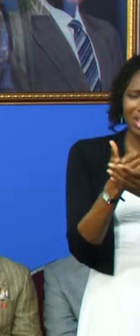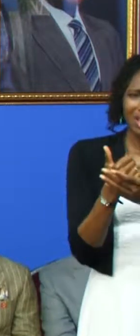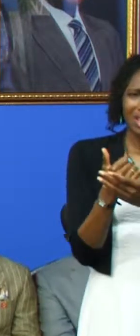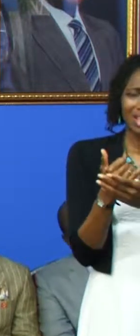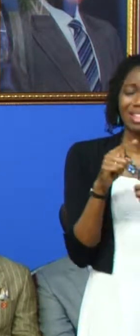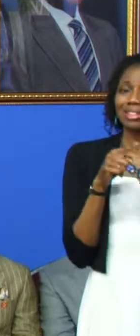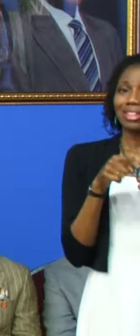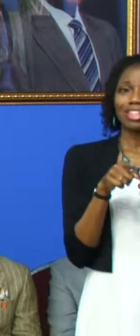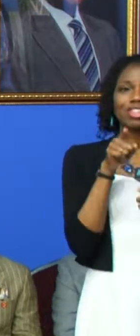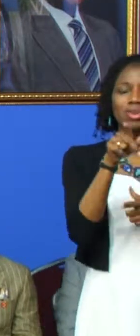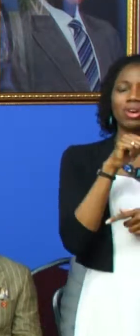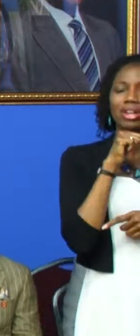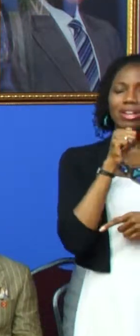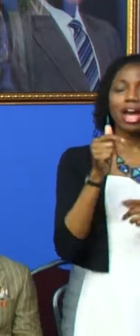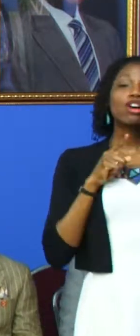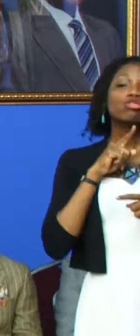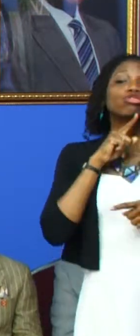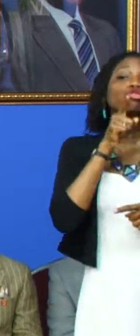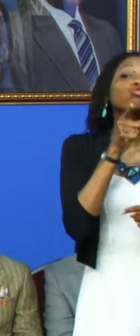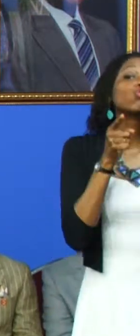then you are not a true prophet.